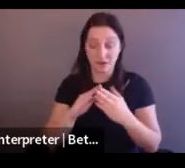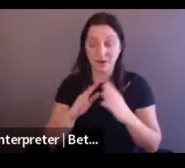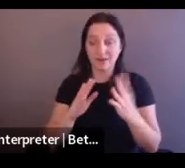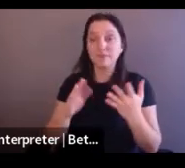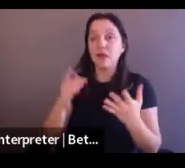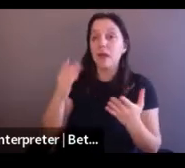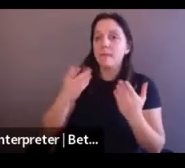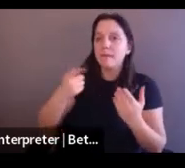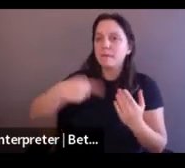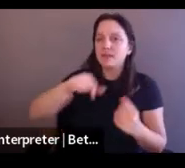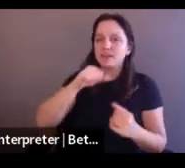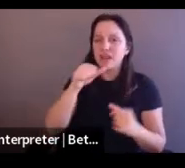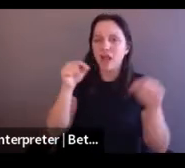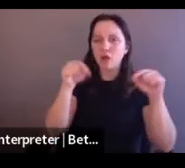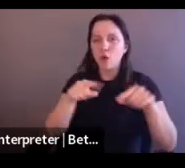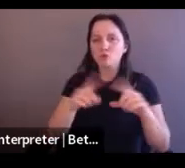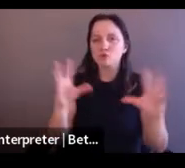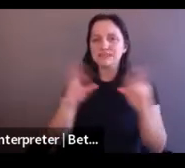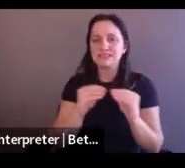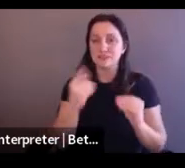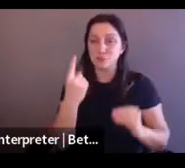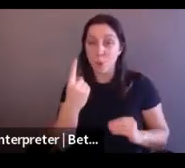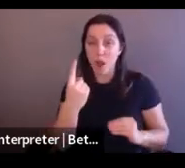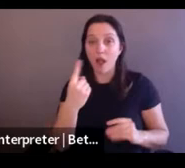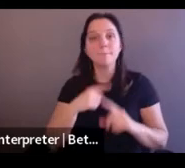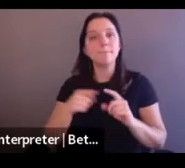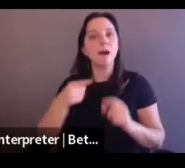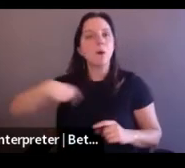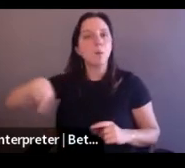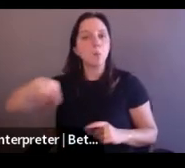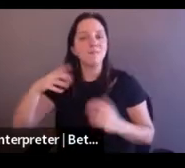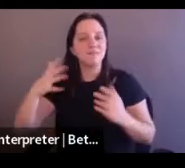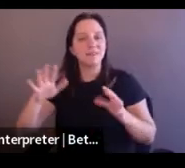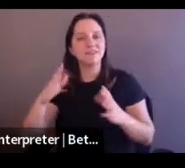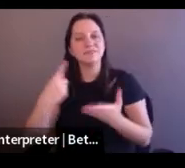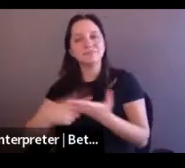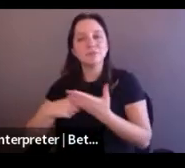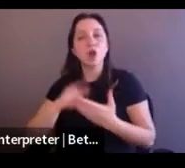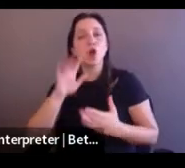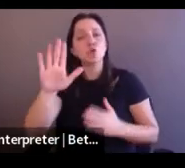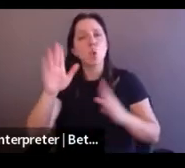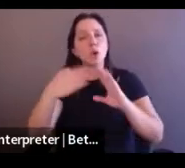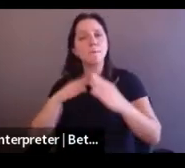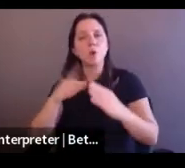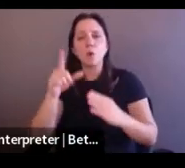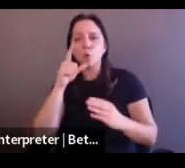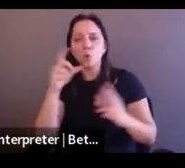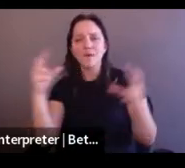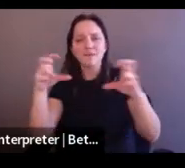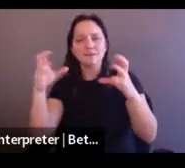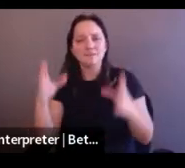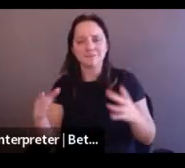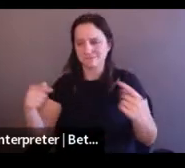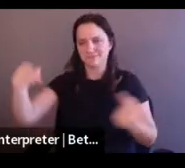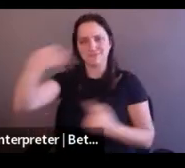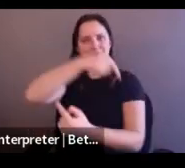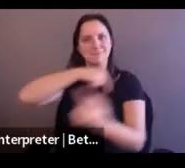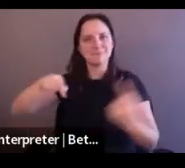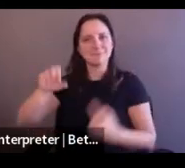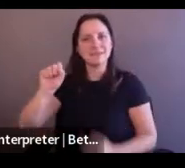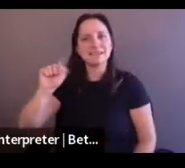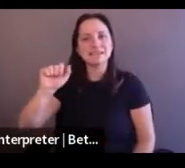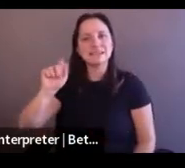in the toolkit, we mapped community stakeholders. Who are they? Who are the people that, you know, can help us get the word out? Who know people that